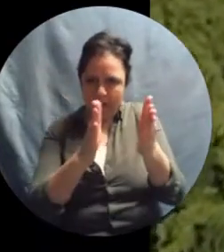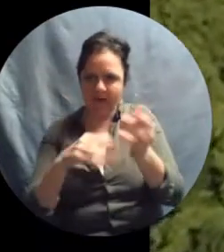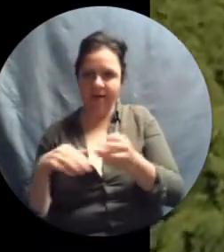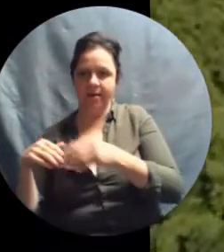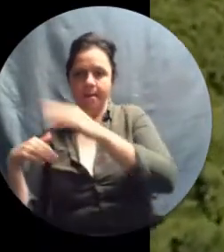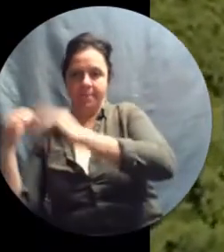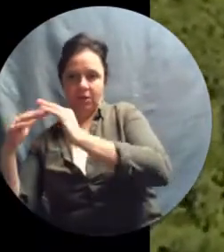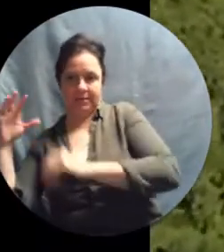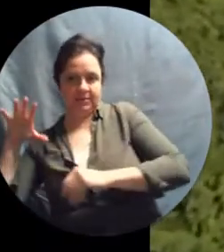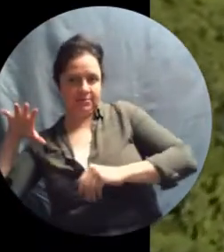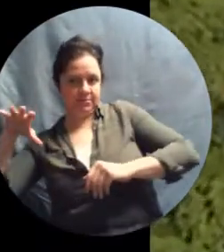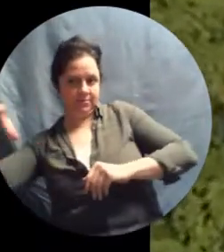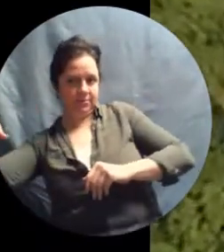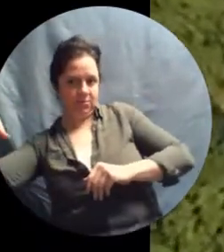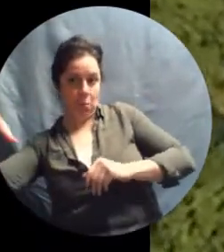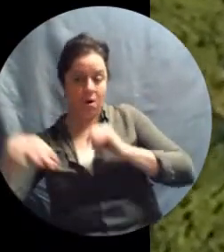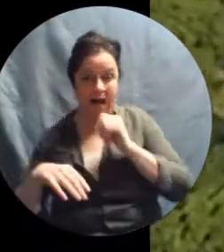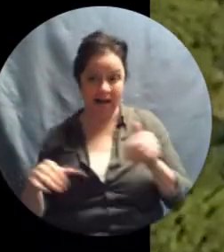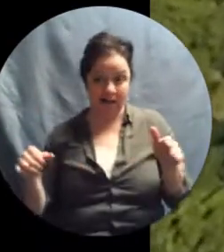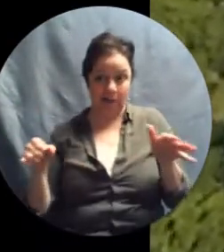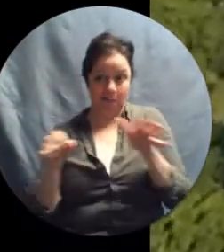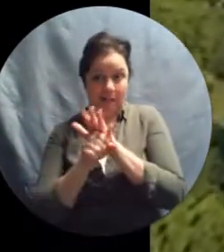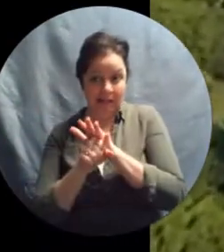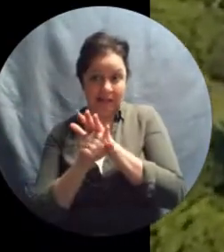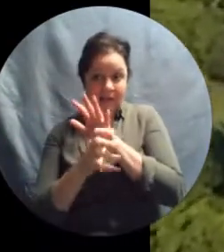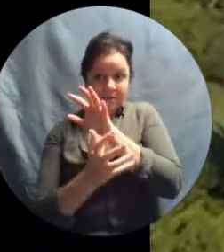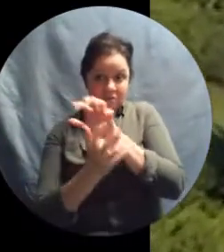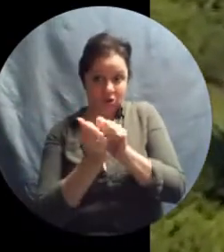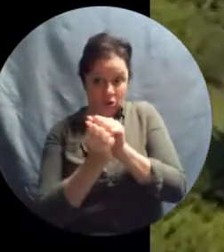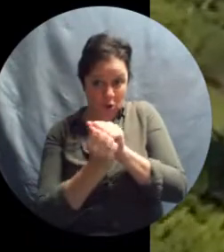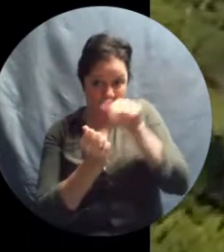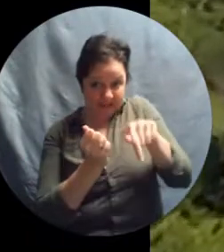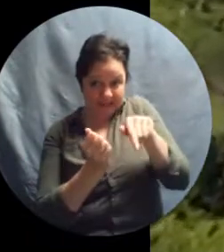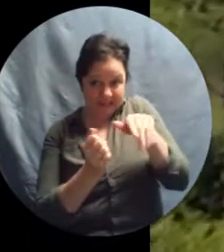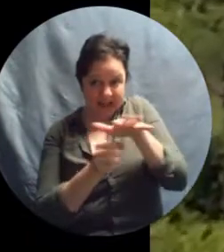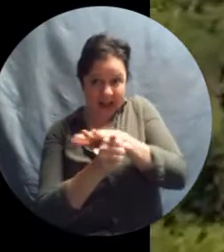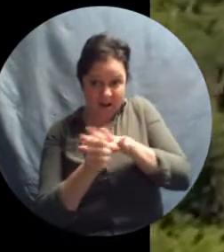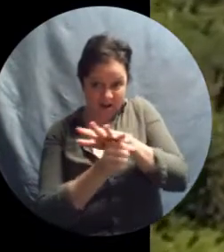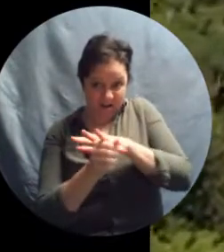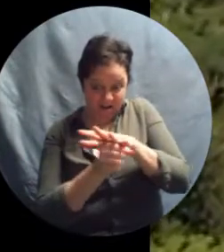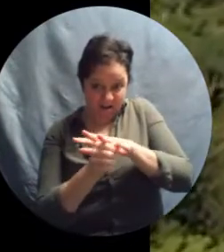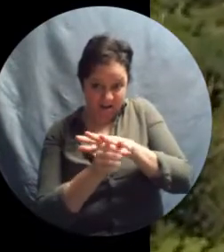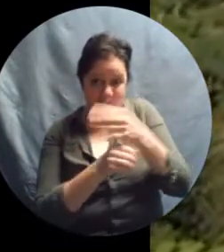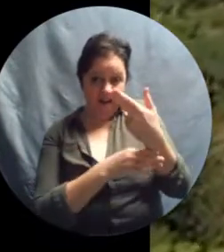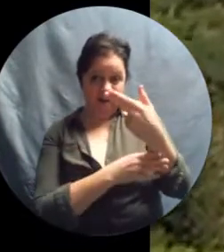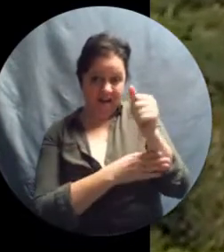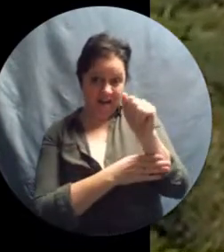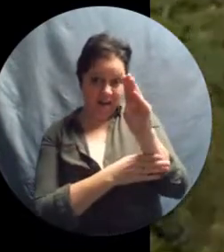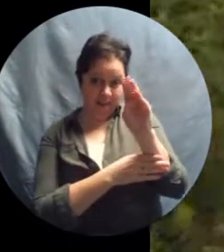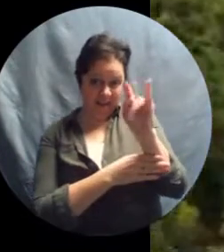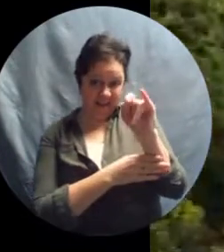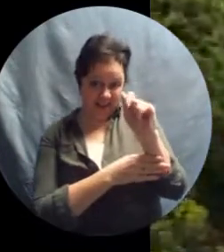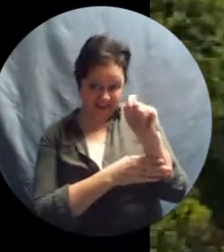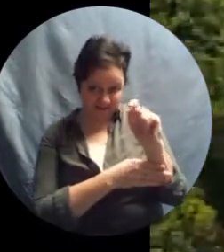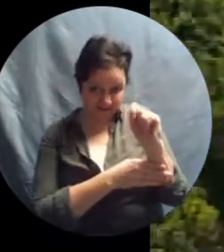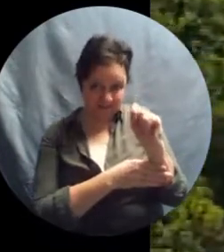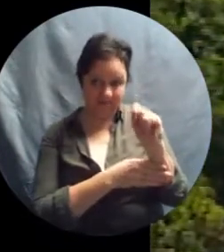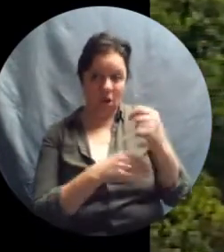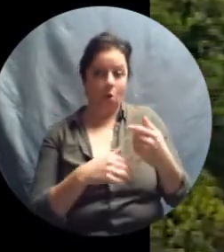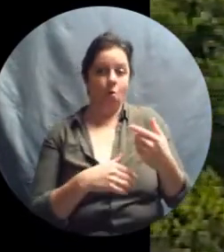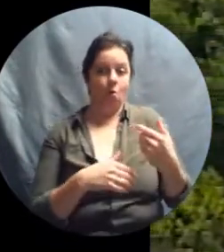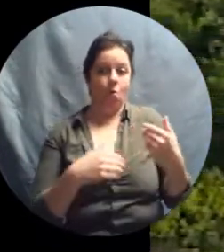thought, well, we're not completely destroying the habitat. We're still leaving a small segment of that habitat, and that's enough for those organisms to live